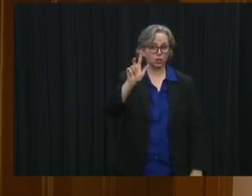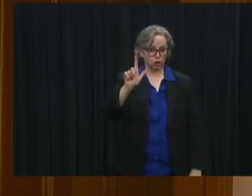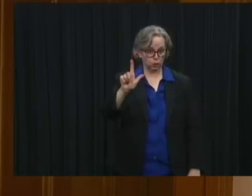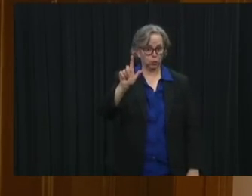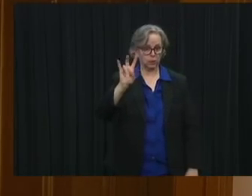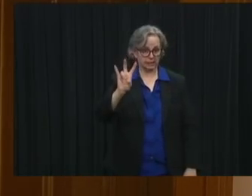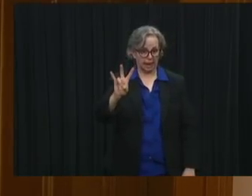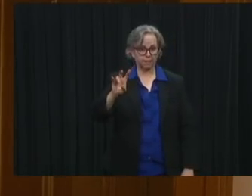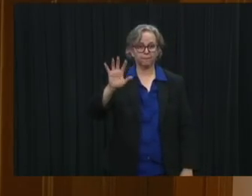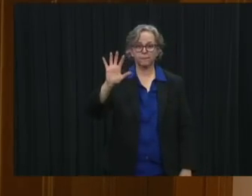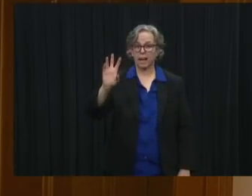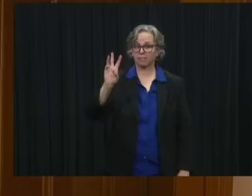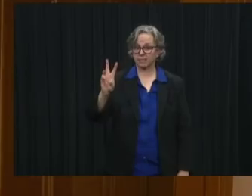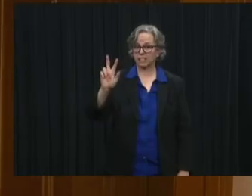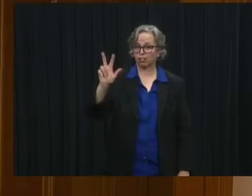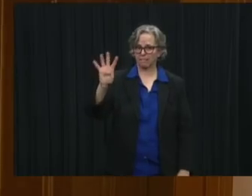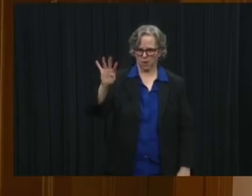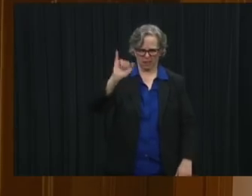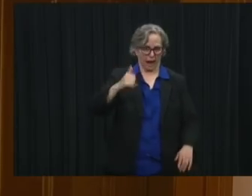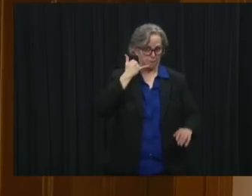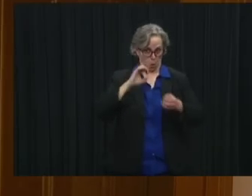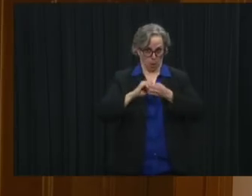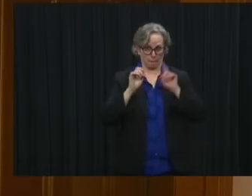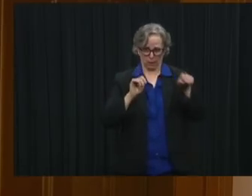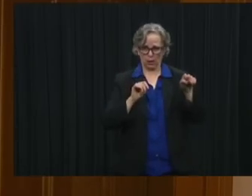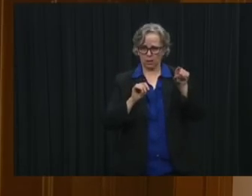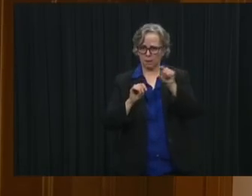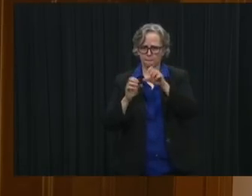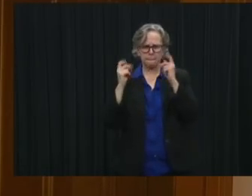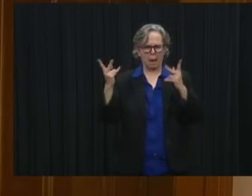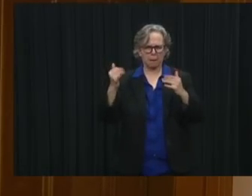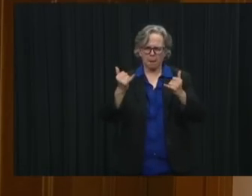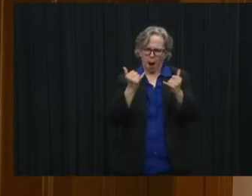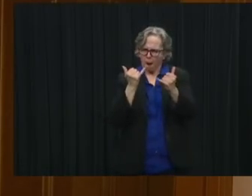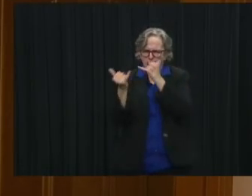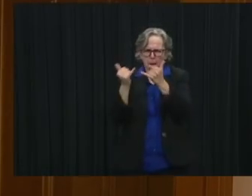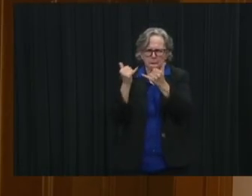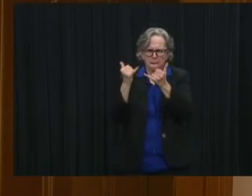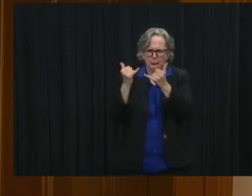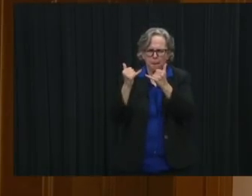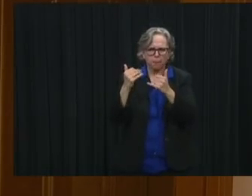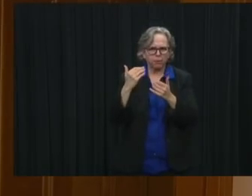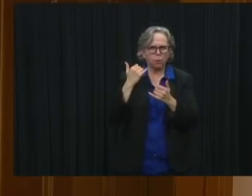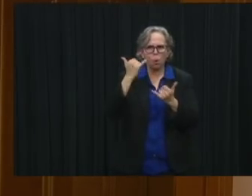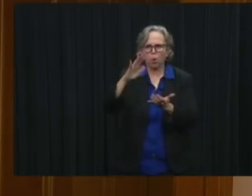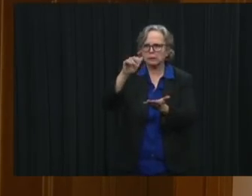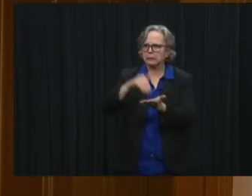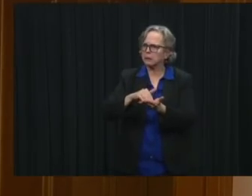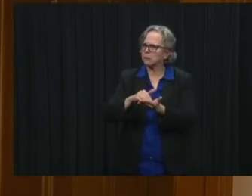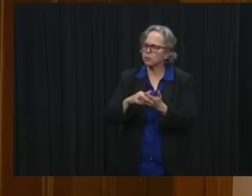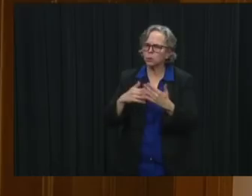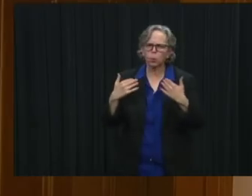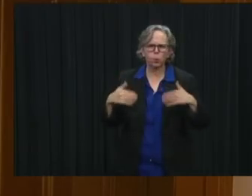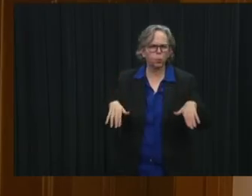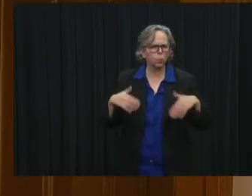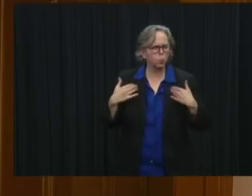people asking questions, and the Lieutenant Governor will talk about this, about essential businesses. It's important. This